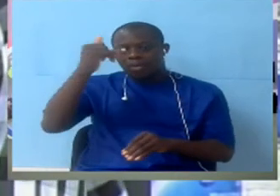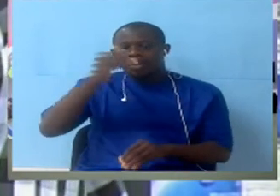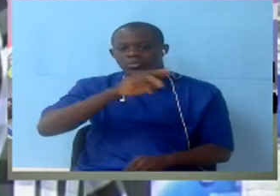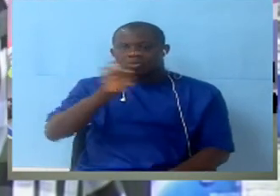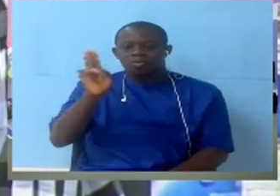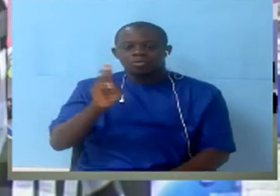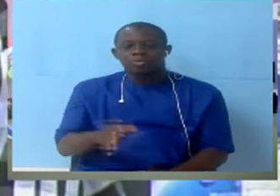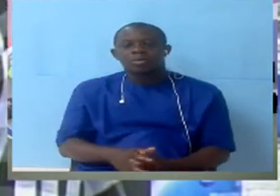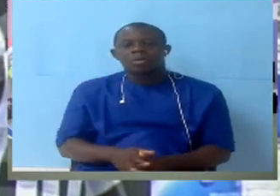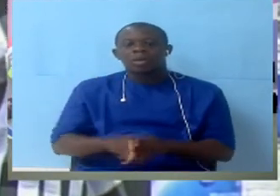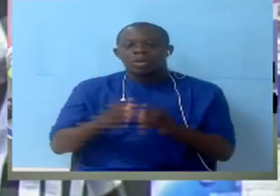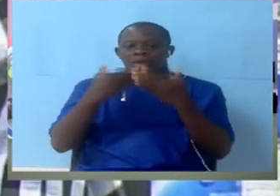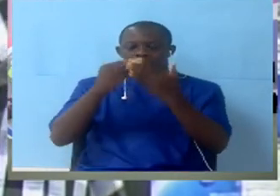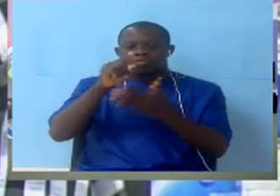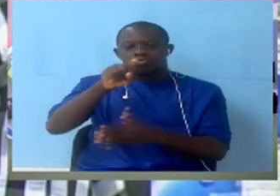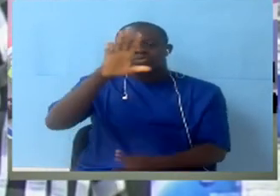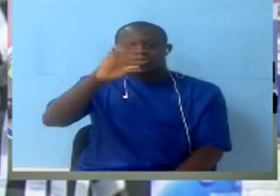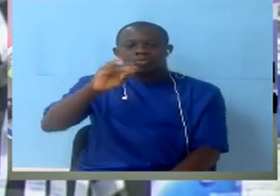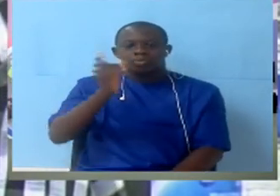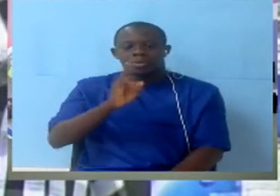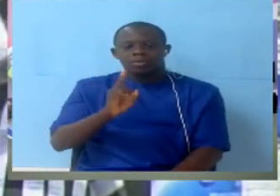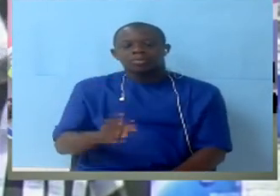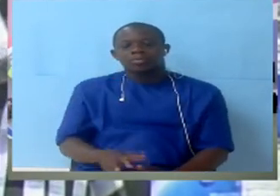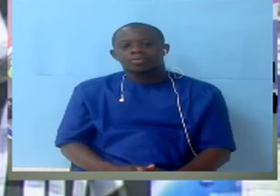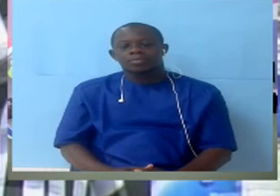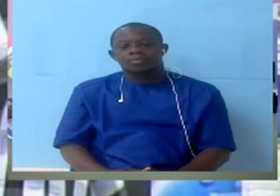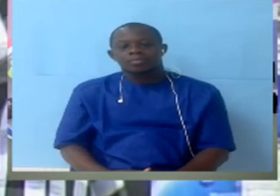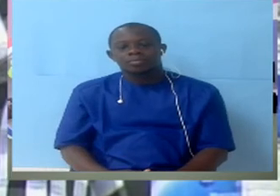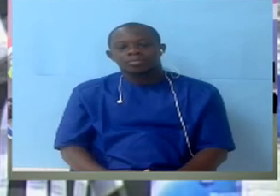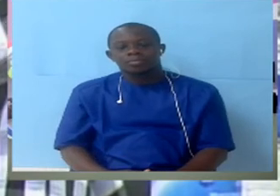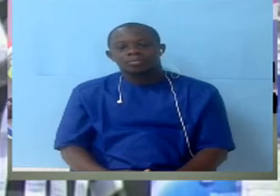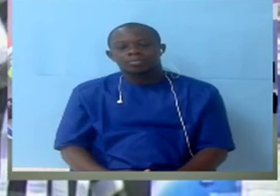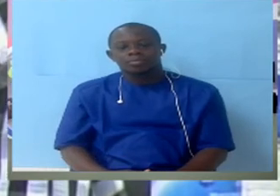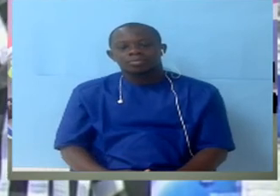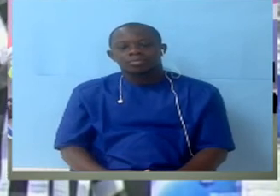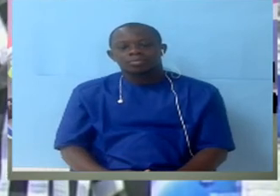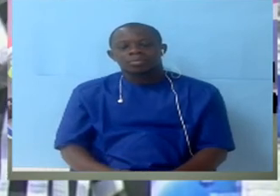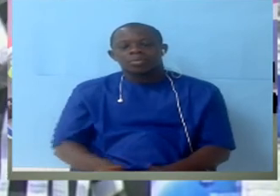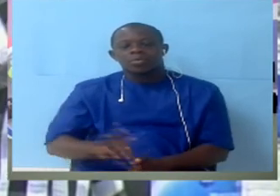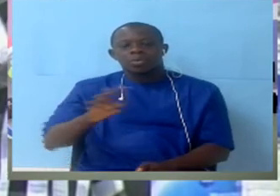Tell us what you did. Afanya ye menge. Nala mungi wali ntuko, after 1 week.